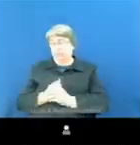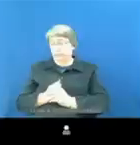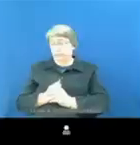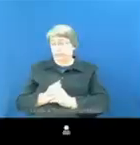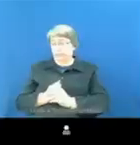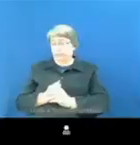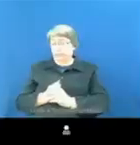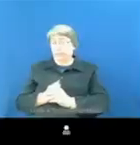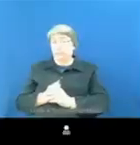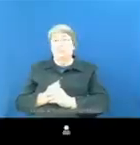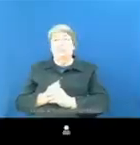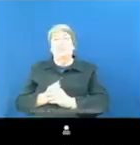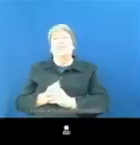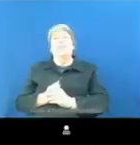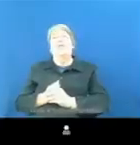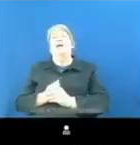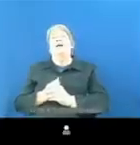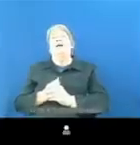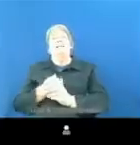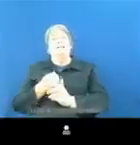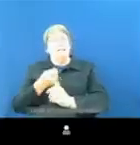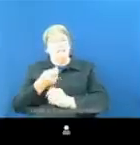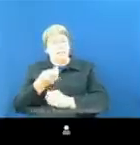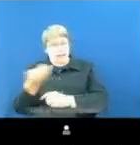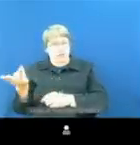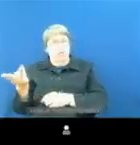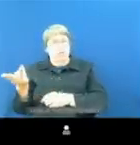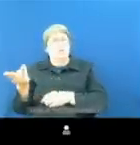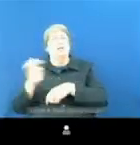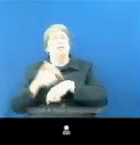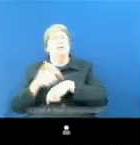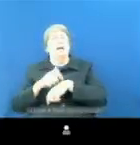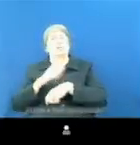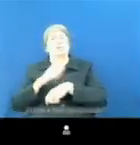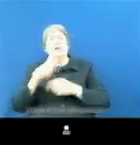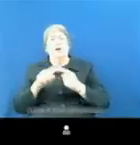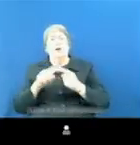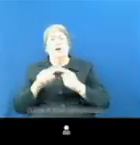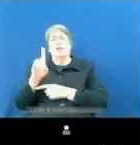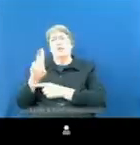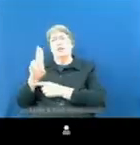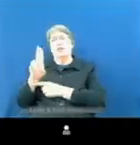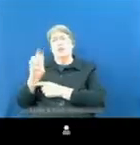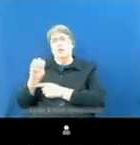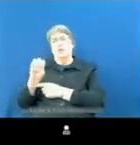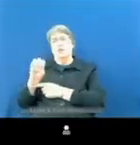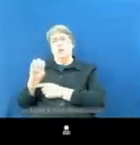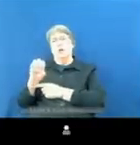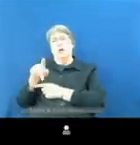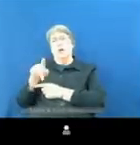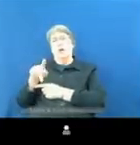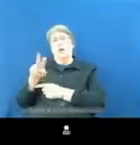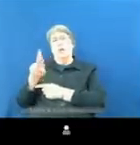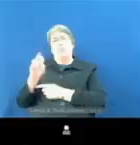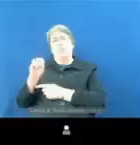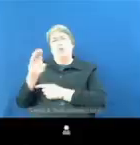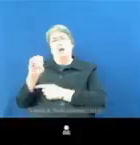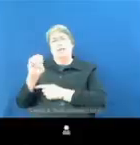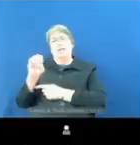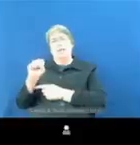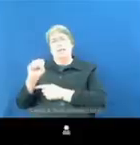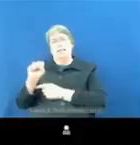A number of cases have talked about the due process tests for when an interpretation makes